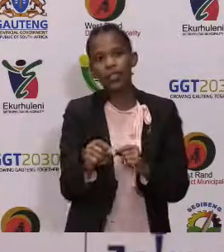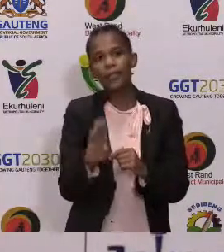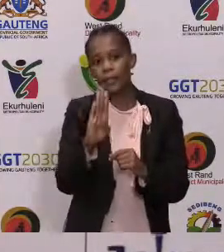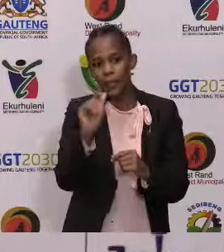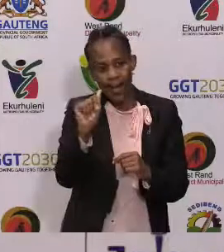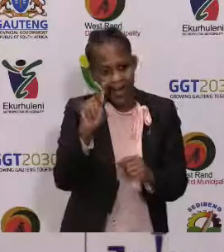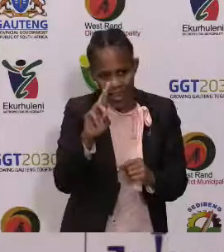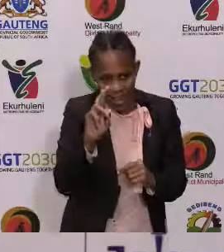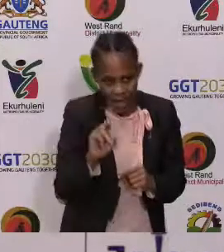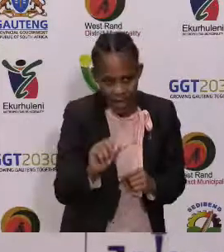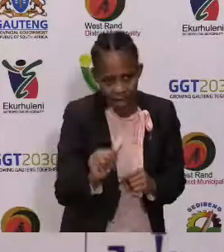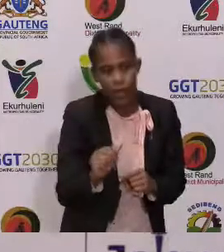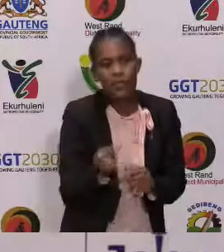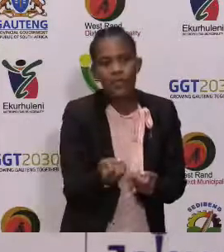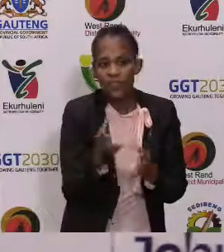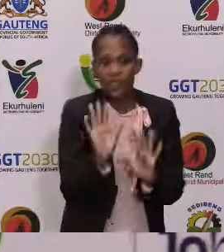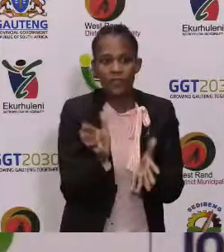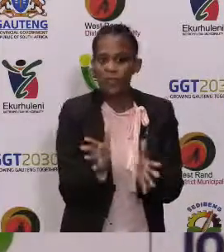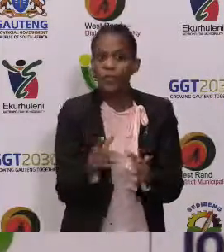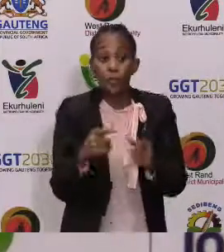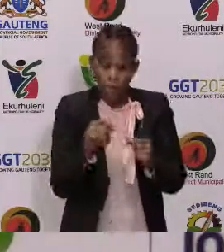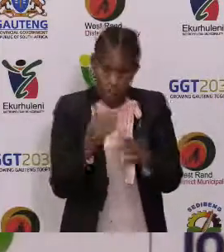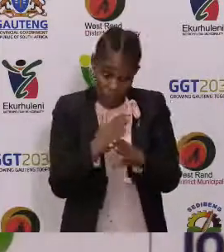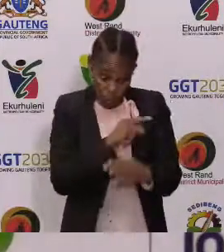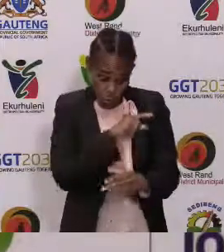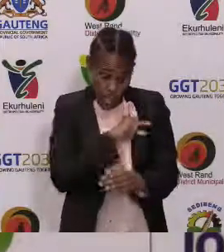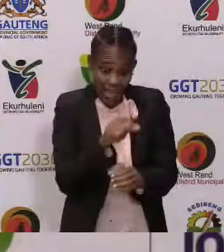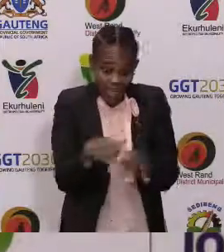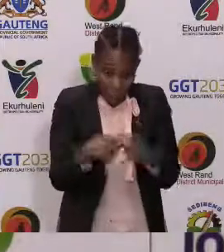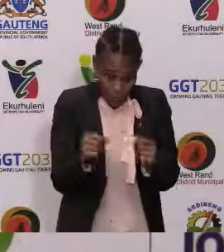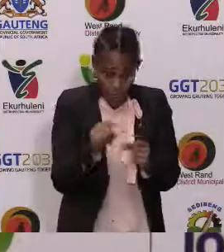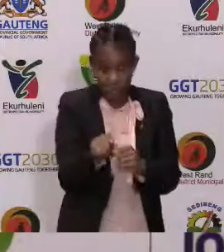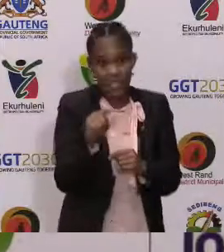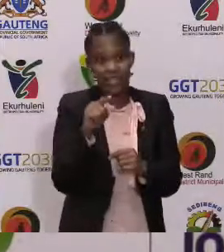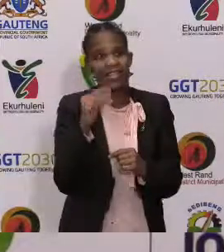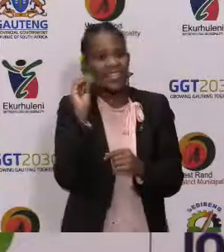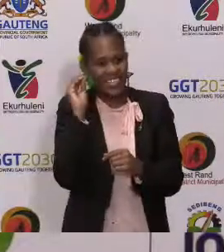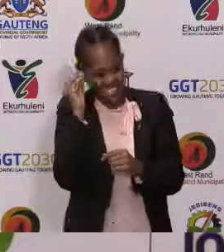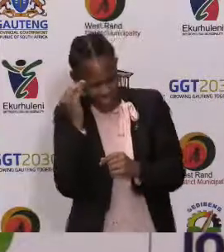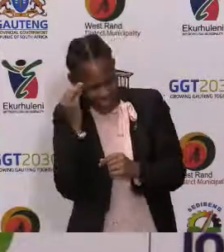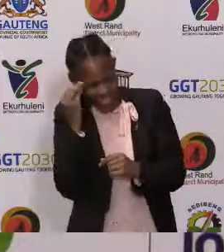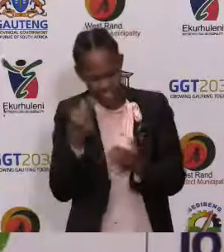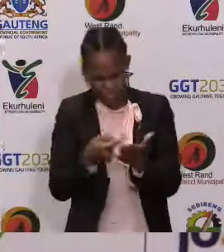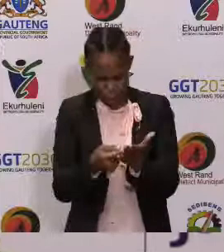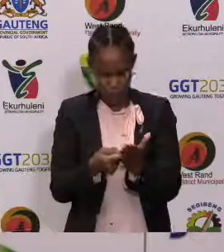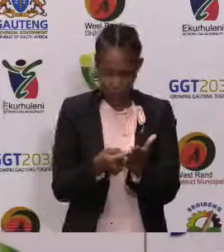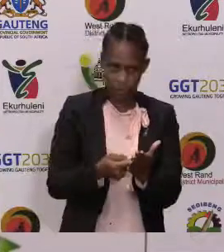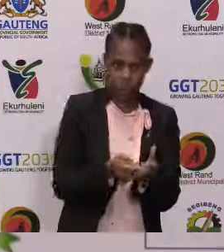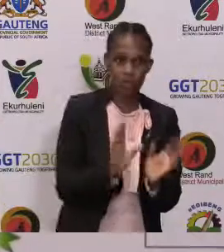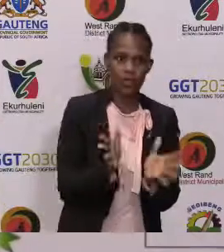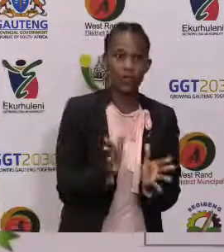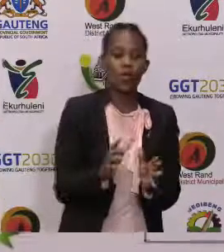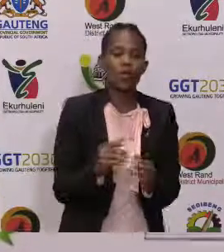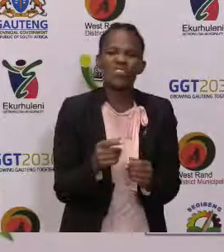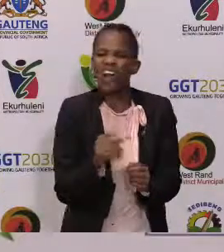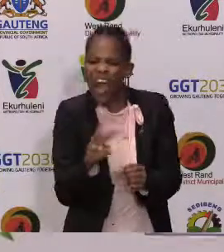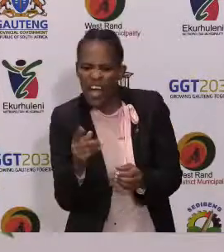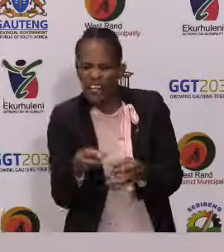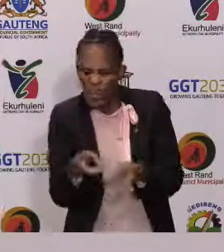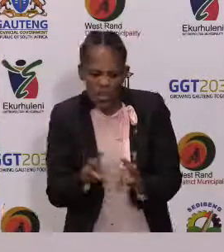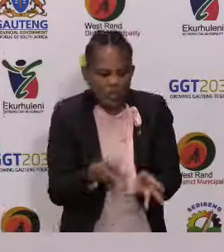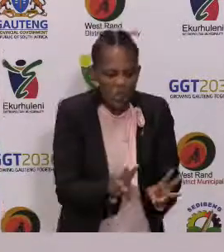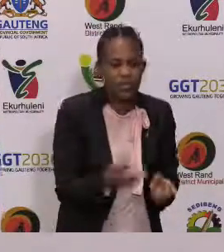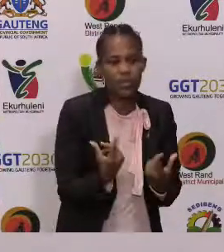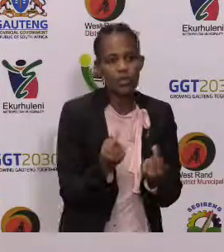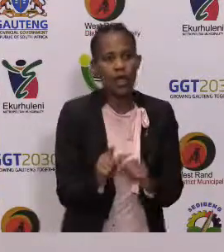Baragwanath, because it's complete, and there's interesting discussions about what else it would be used. There would